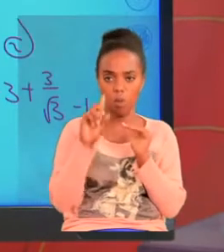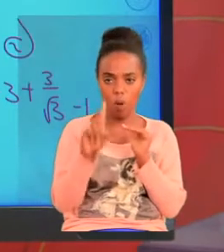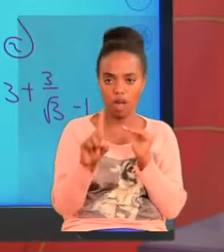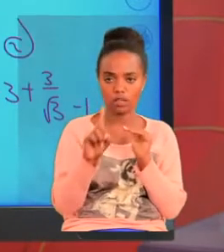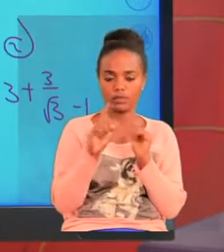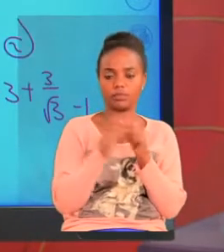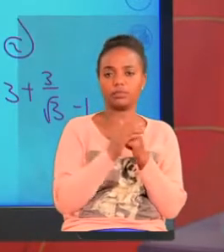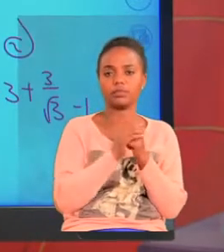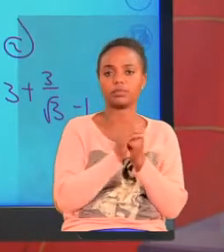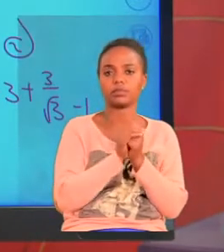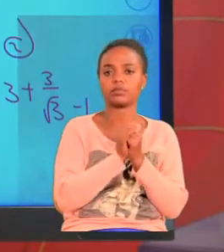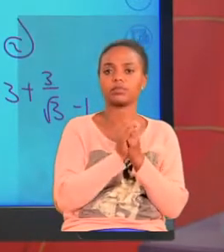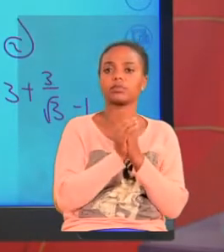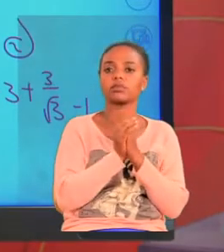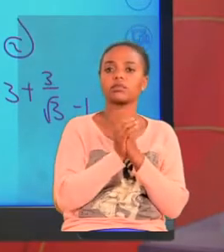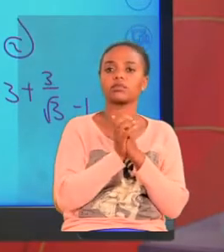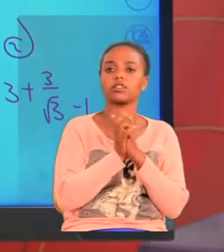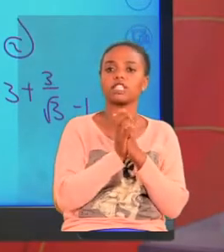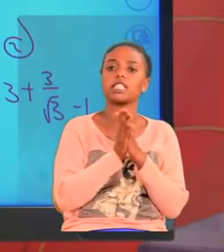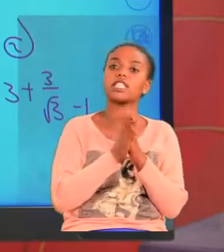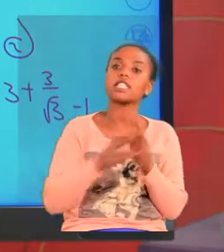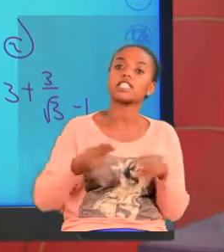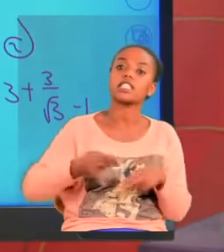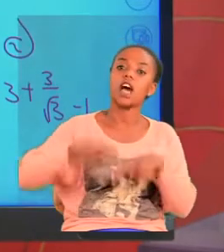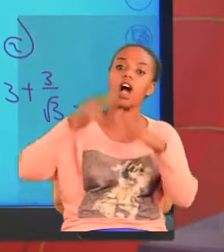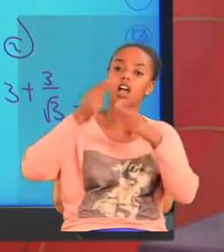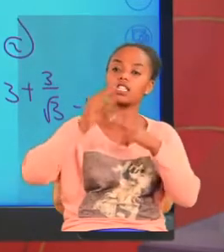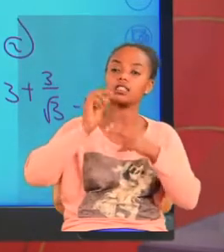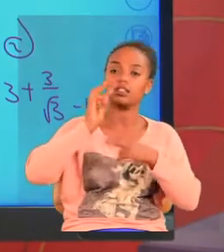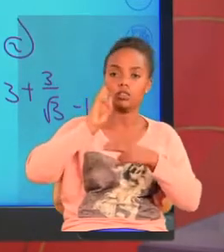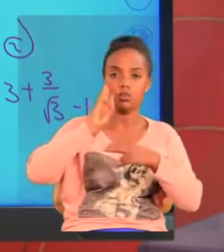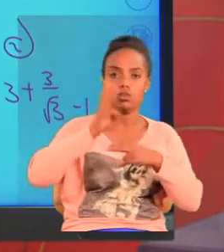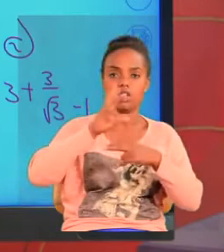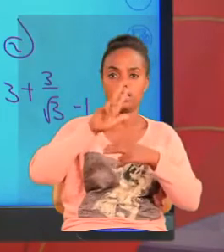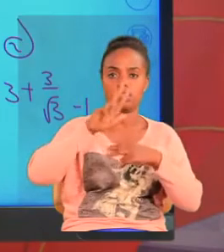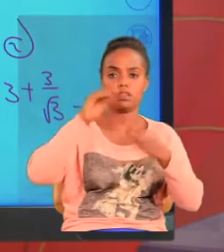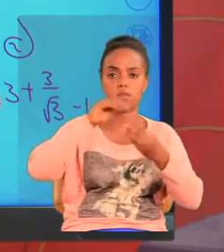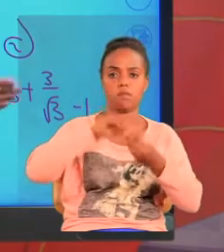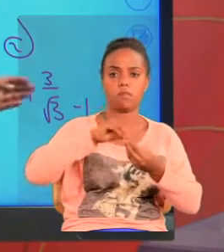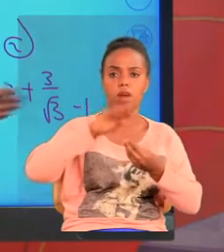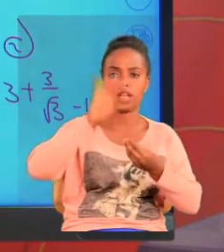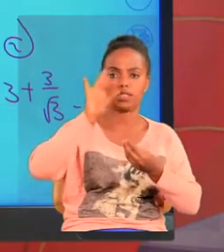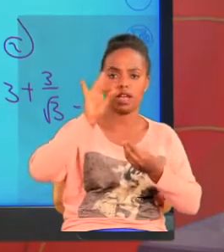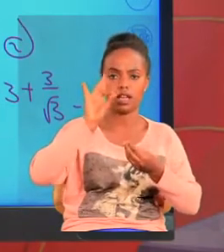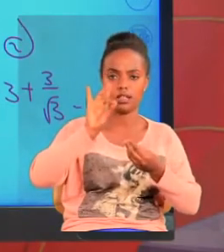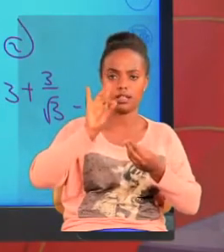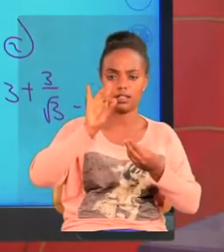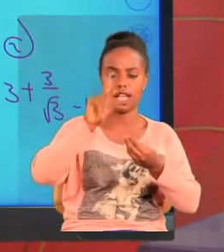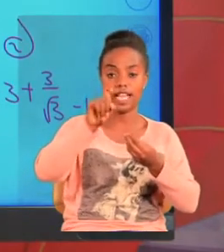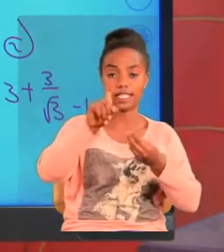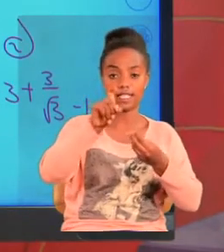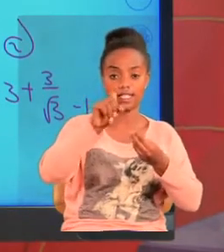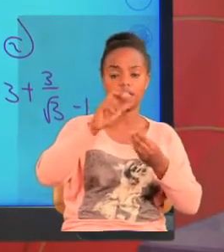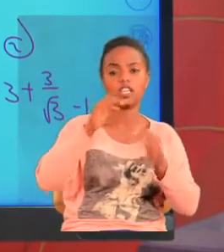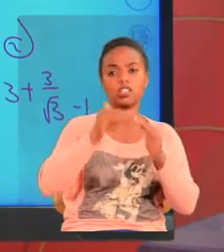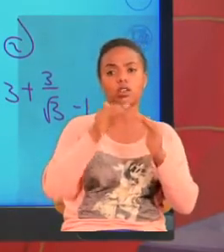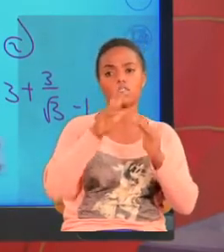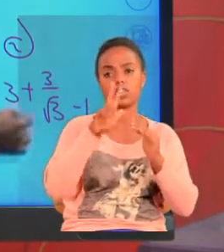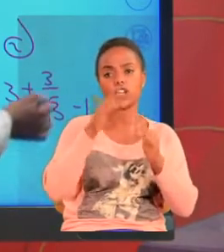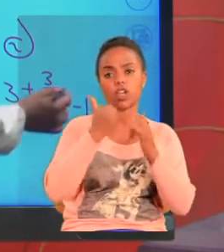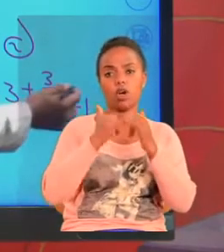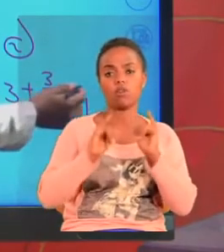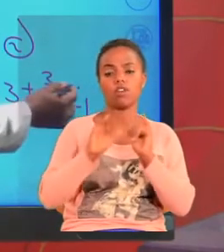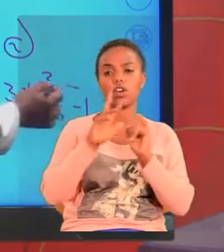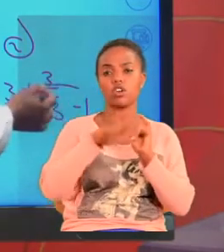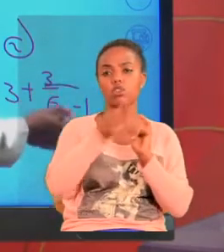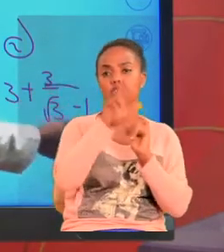So the height will be 3 plus x, so 3 plus x is 3 over root 3 minus